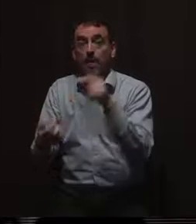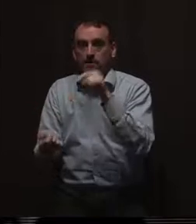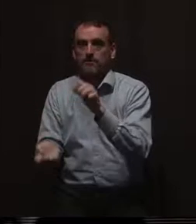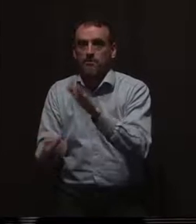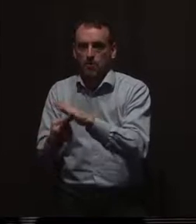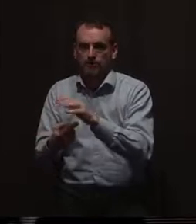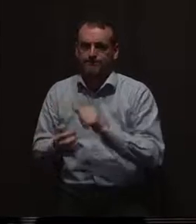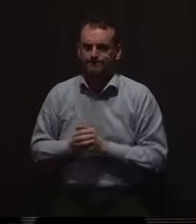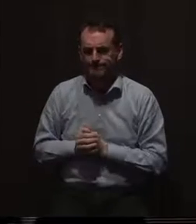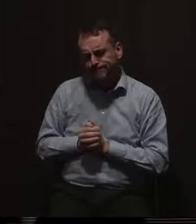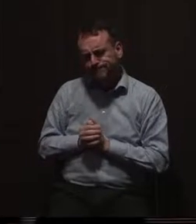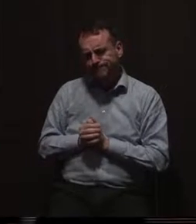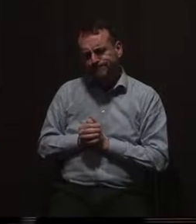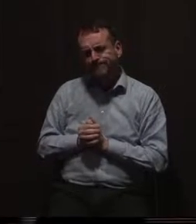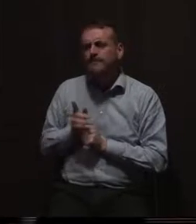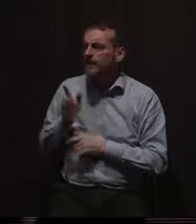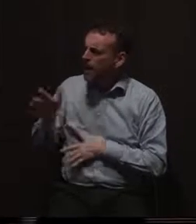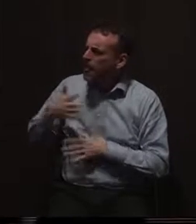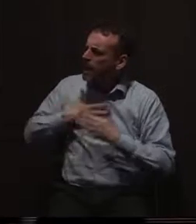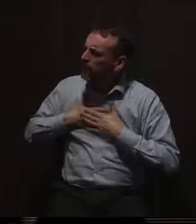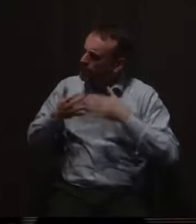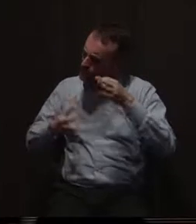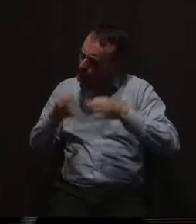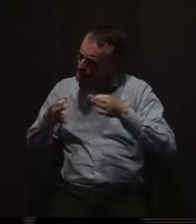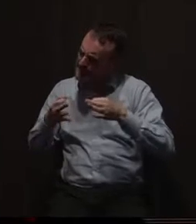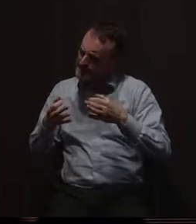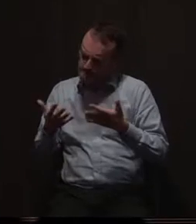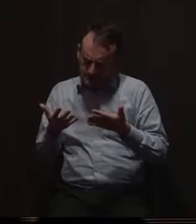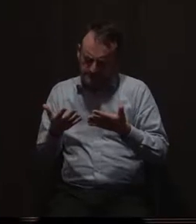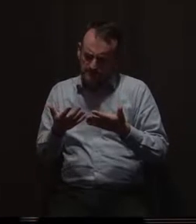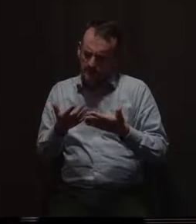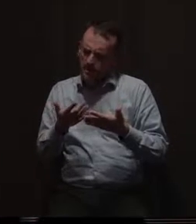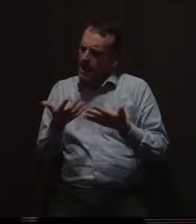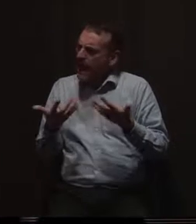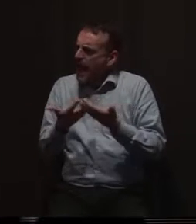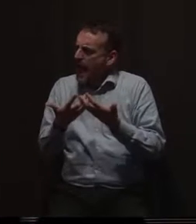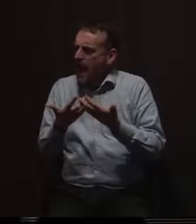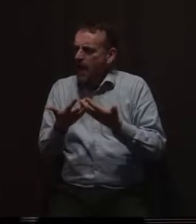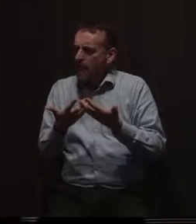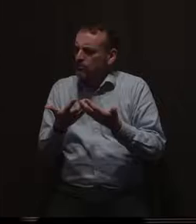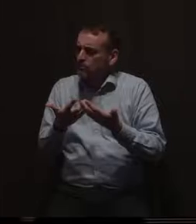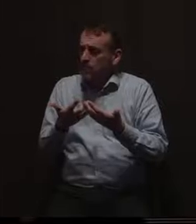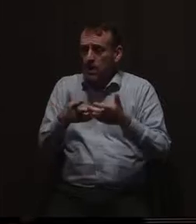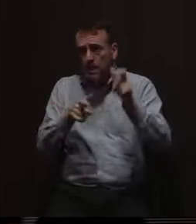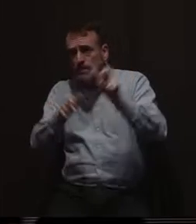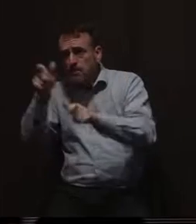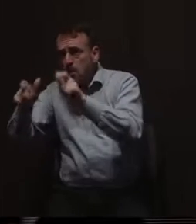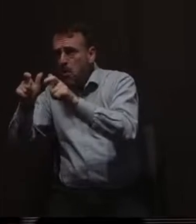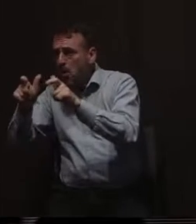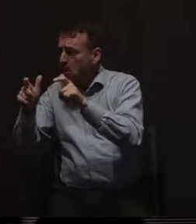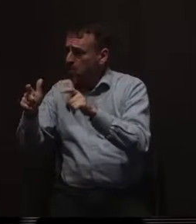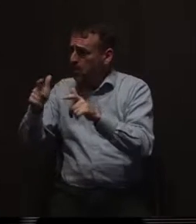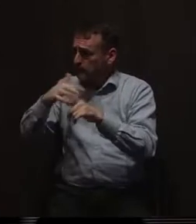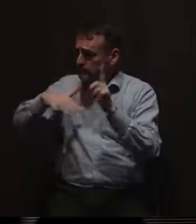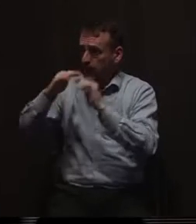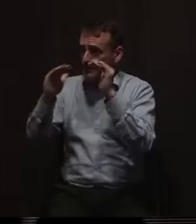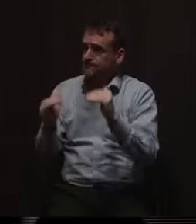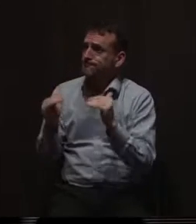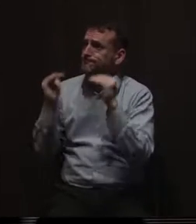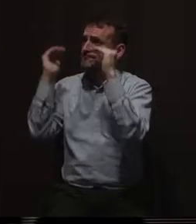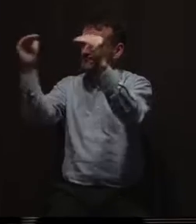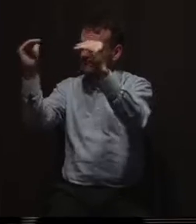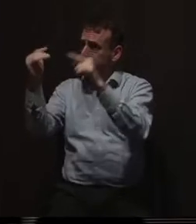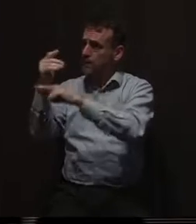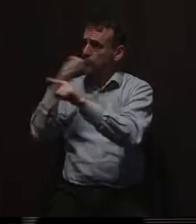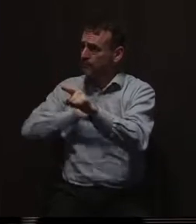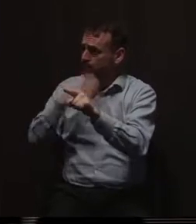With love politics, how do we incentivize, I guess, anyone who's more privileged to get involved and see that it is...